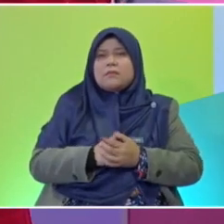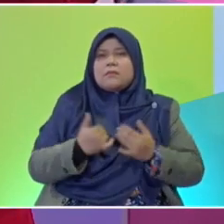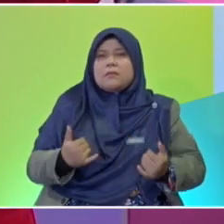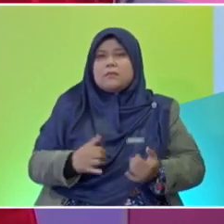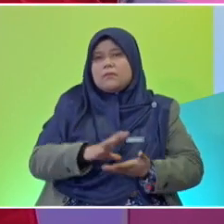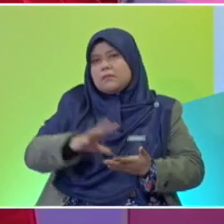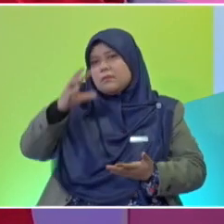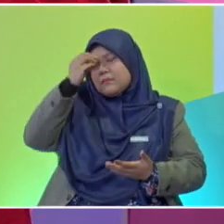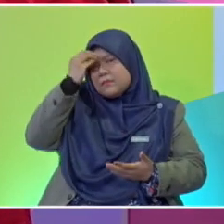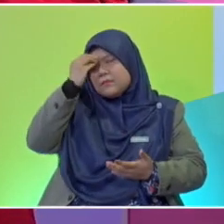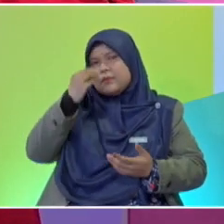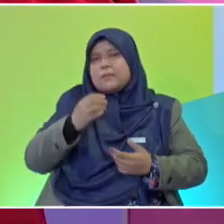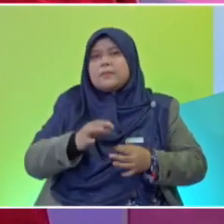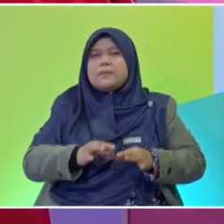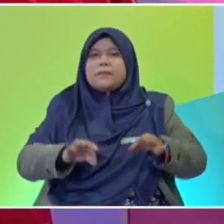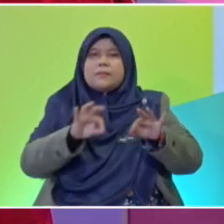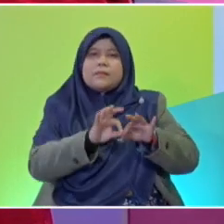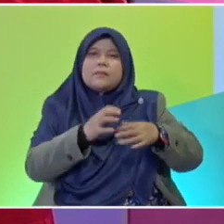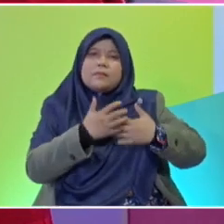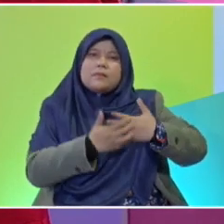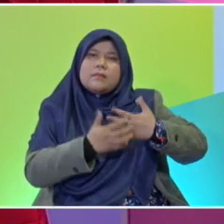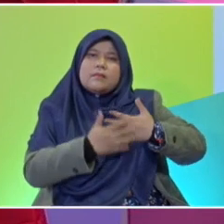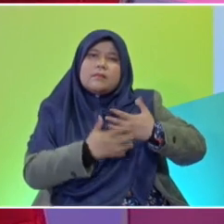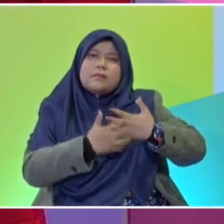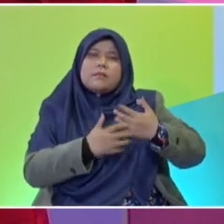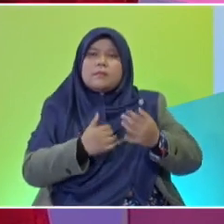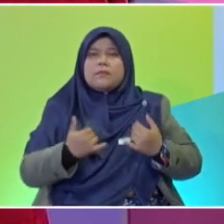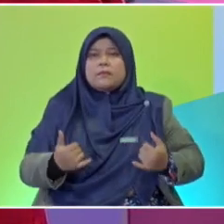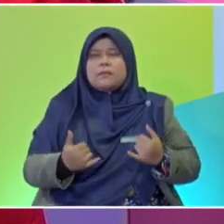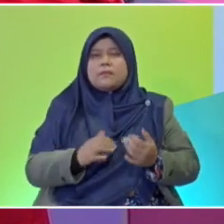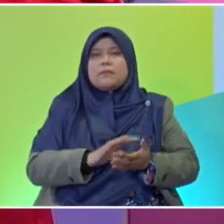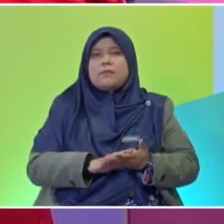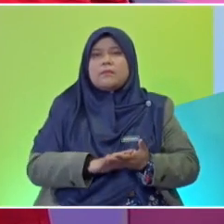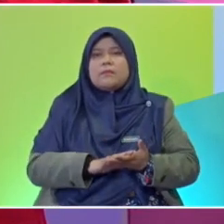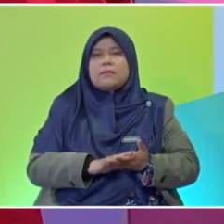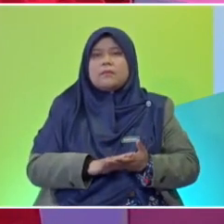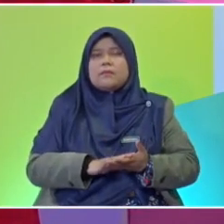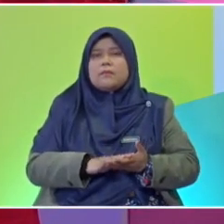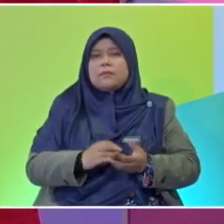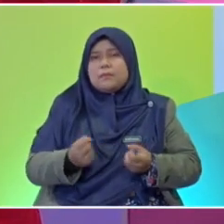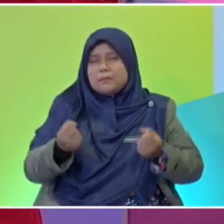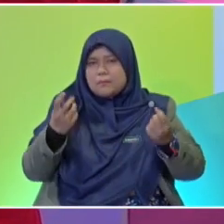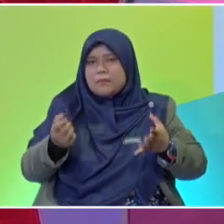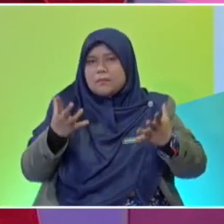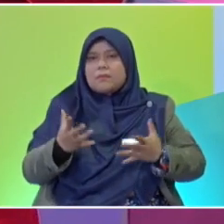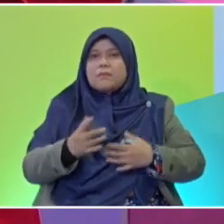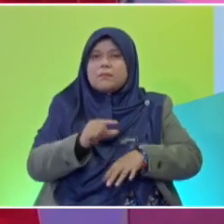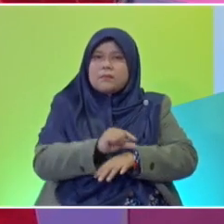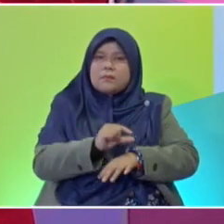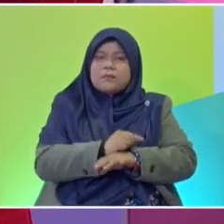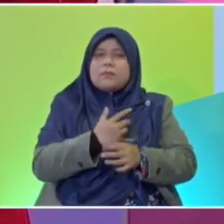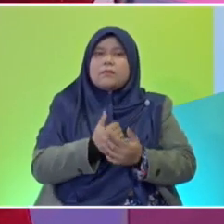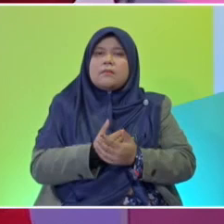how important blood is, so we need that right amount of blood. Okay, so that is why people